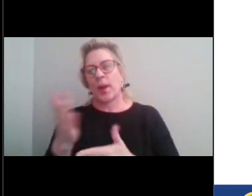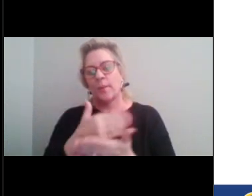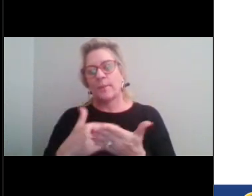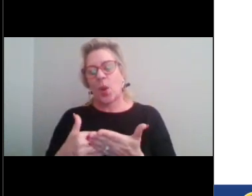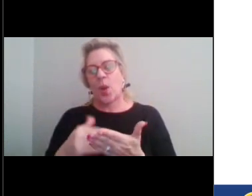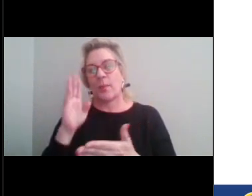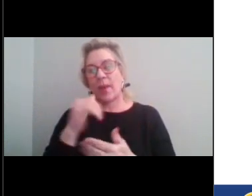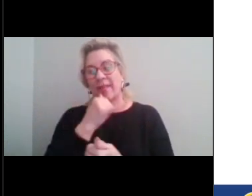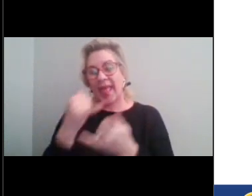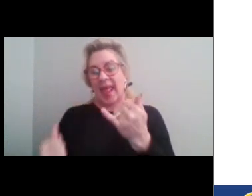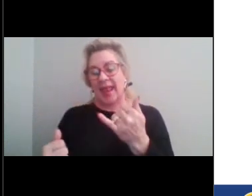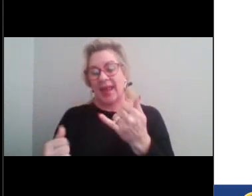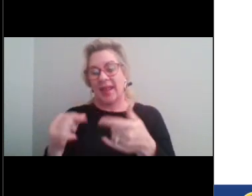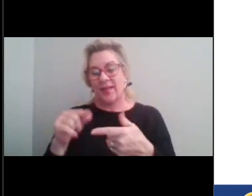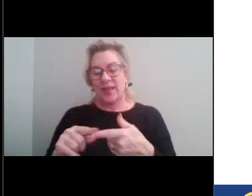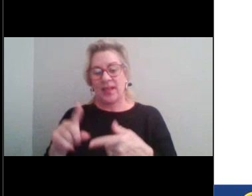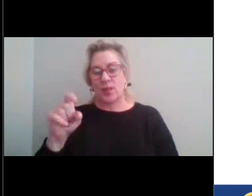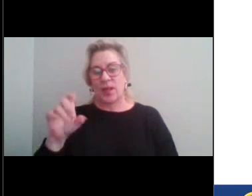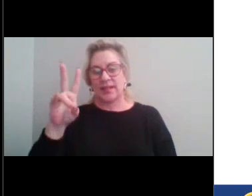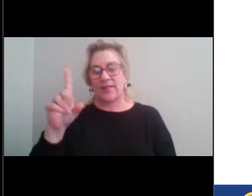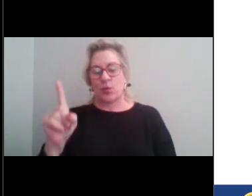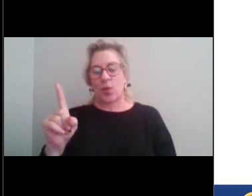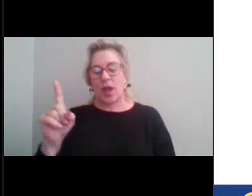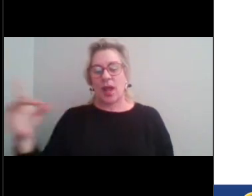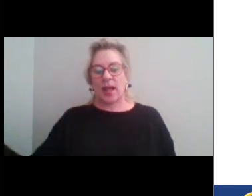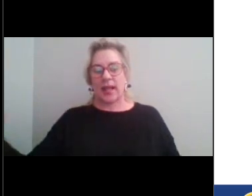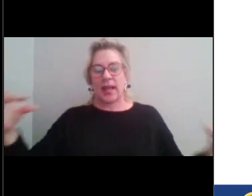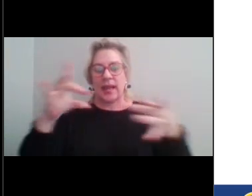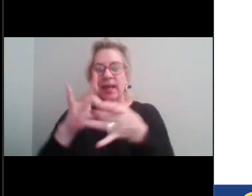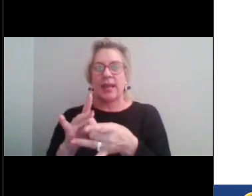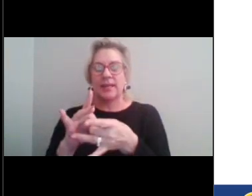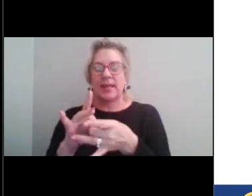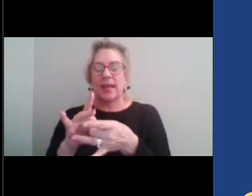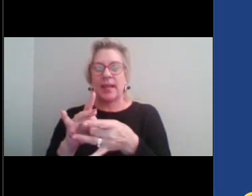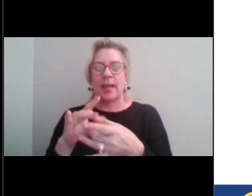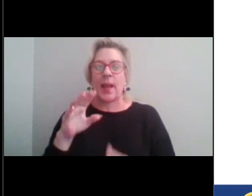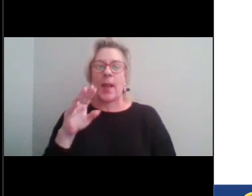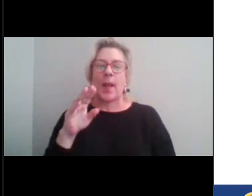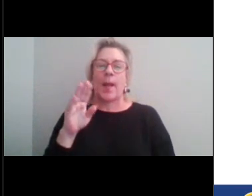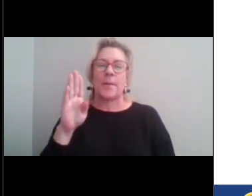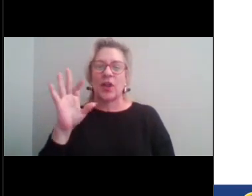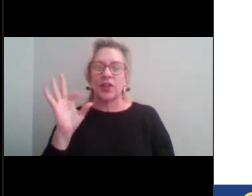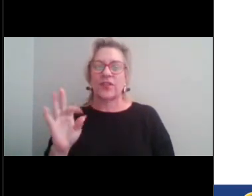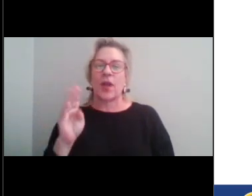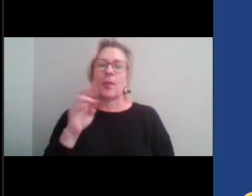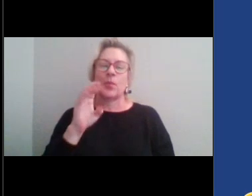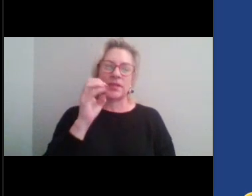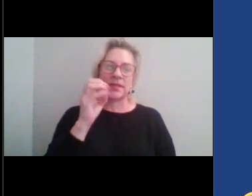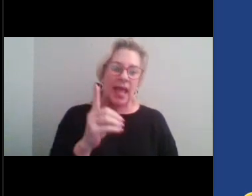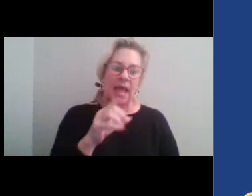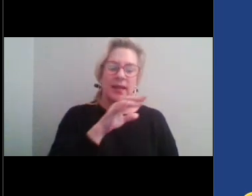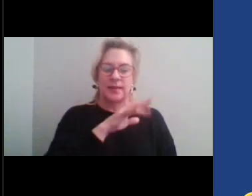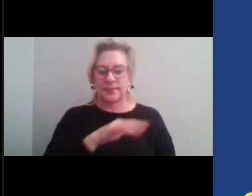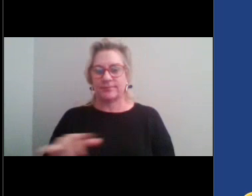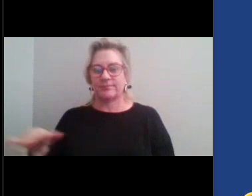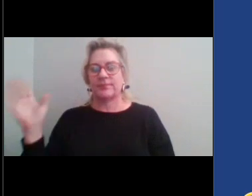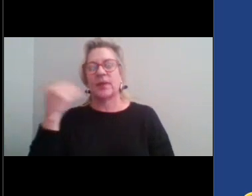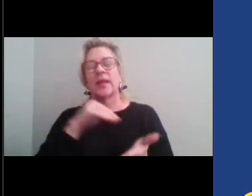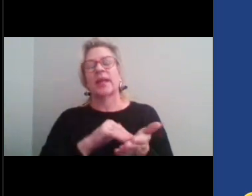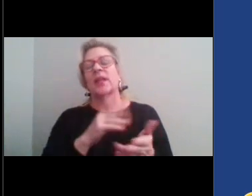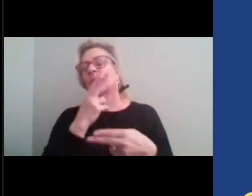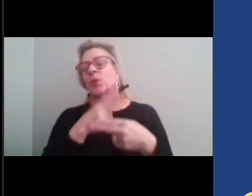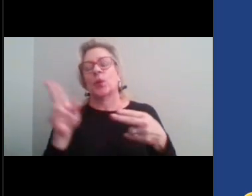the end of this decade, that 171 miles connecting Merced, Fresno, and Bakersfield. Whoops. Again, just a